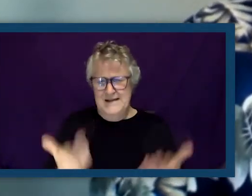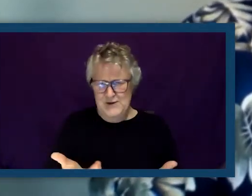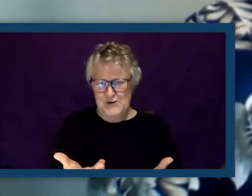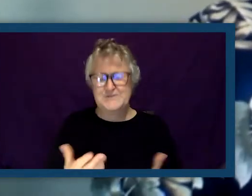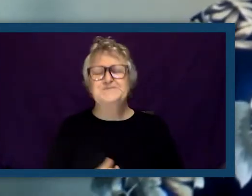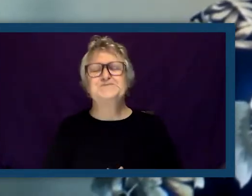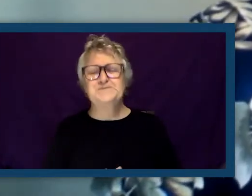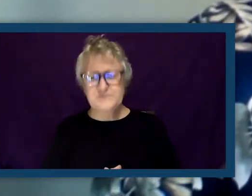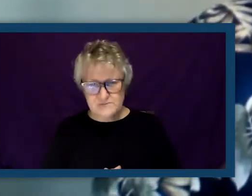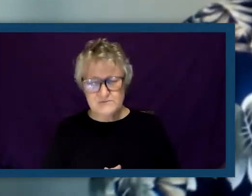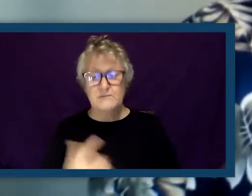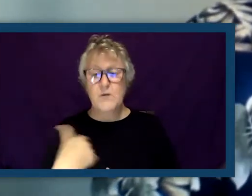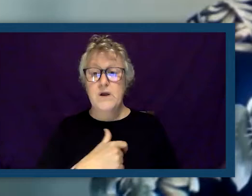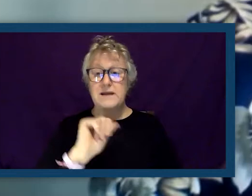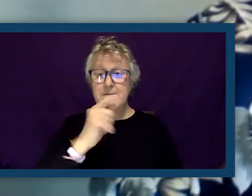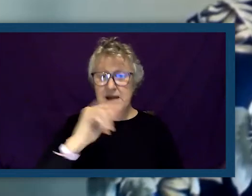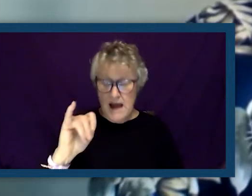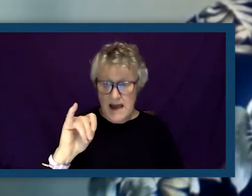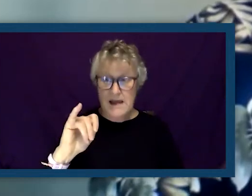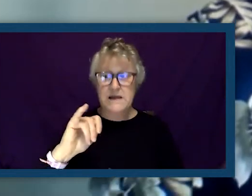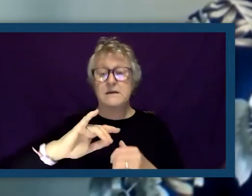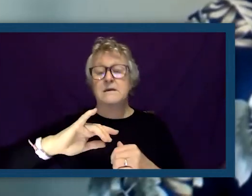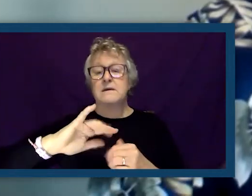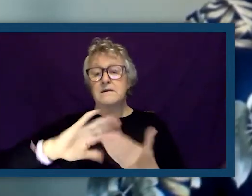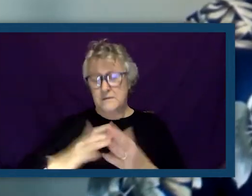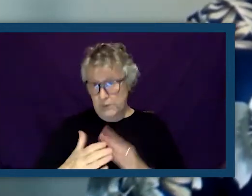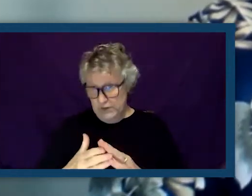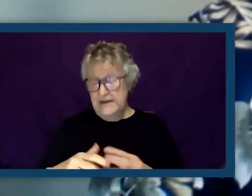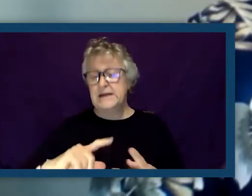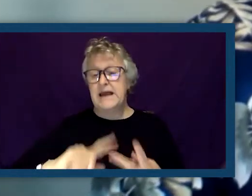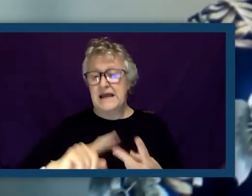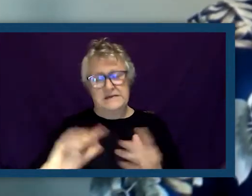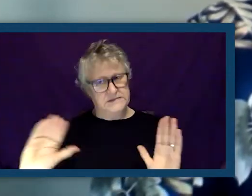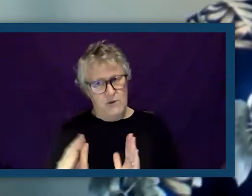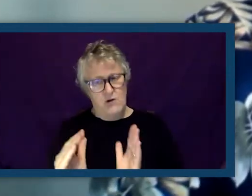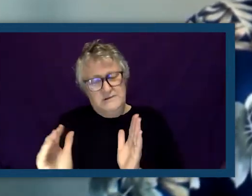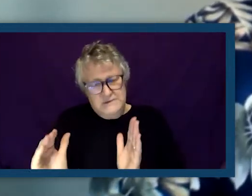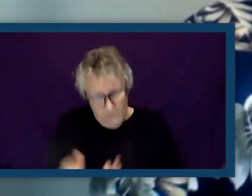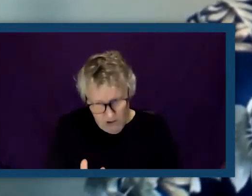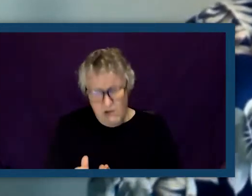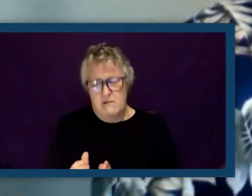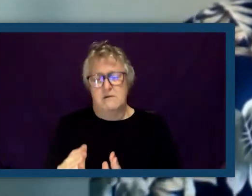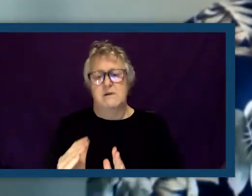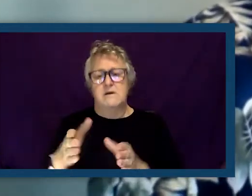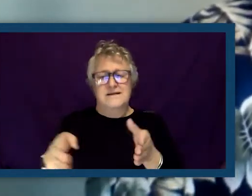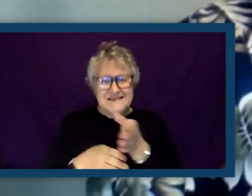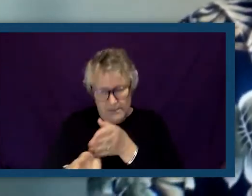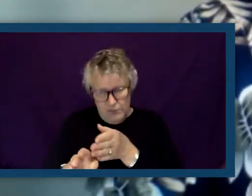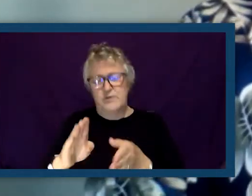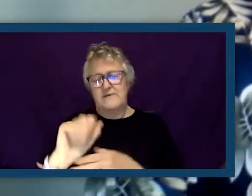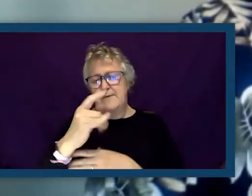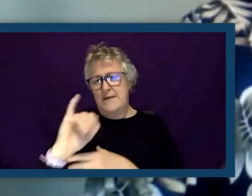We are the Pacific Islander community. We are a minority within the minority. We're a very small subgroup of the AAPI umbrella, which is a very broad